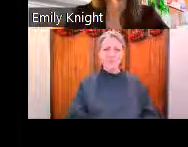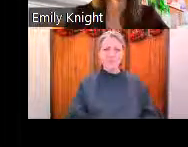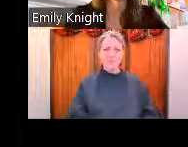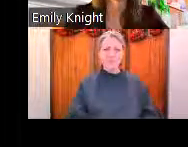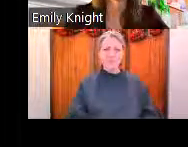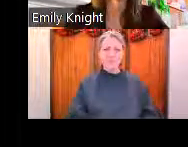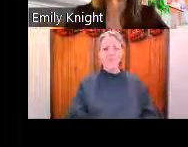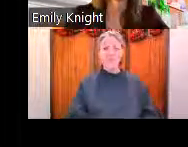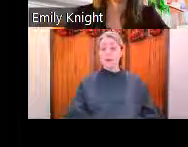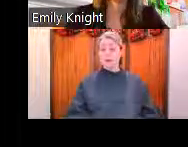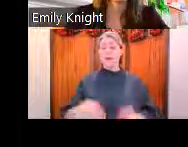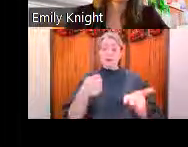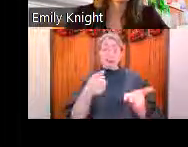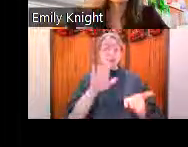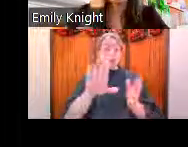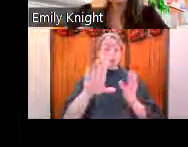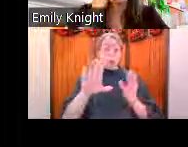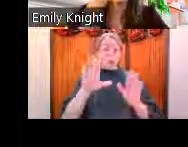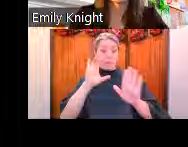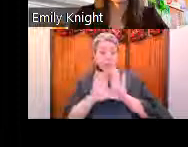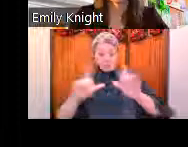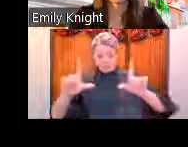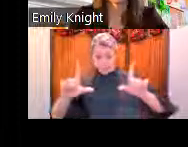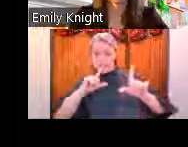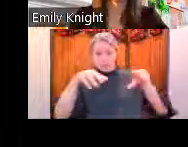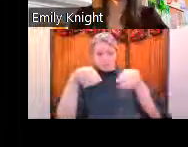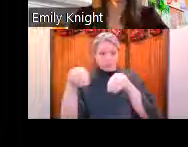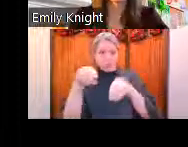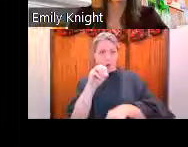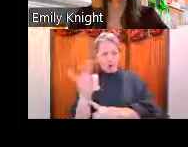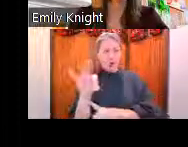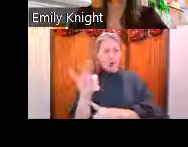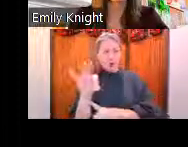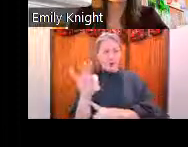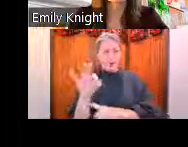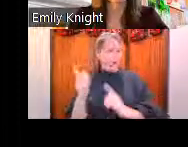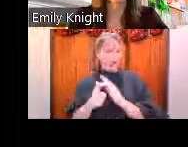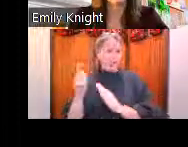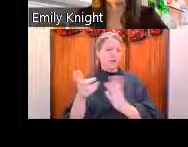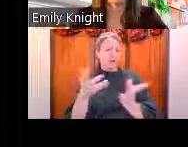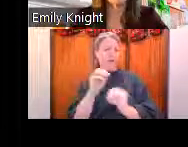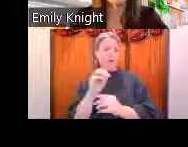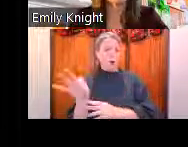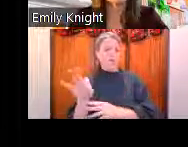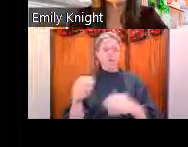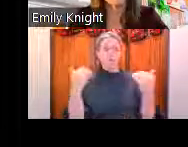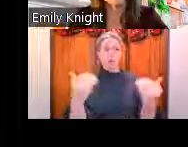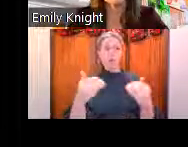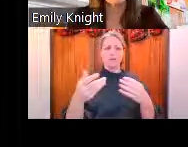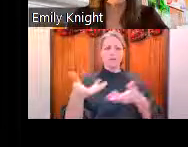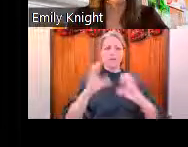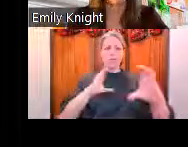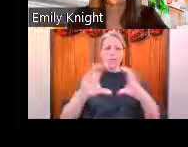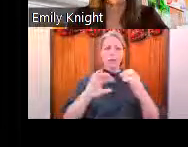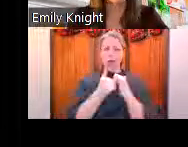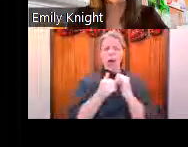Your video and audio should be automatically turned off. And so, like I said, use that Q&A to